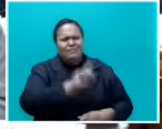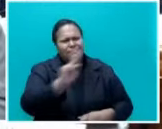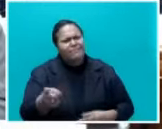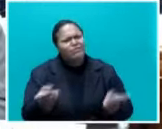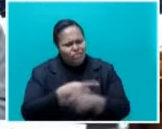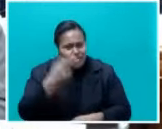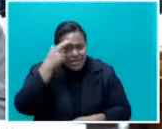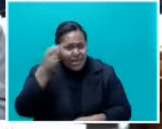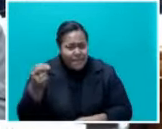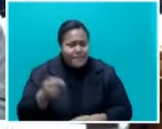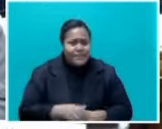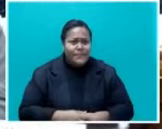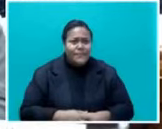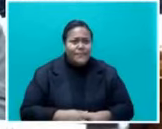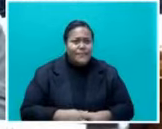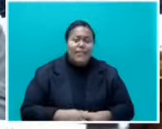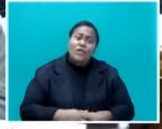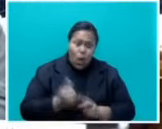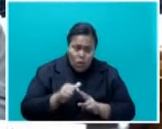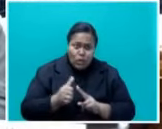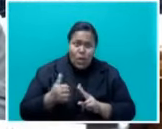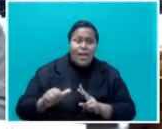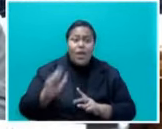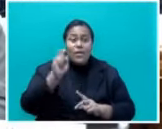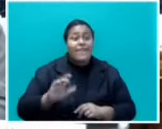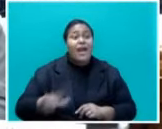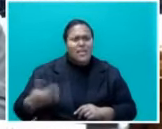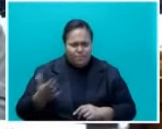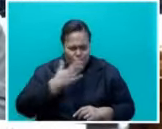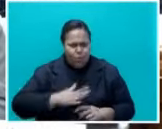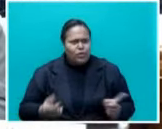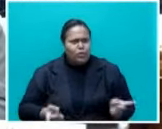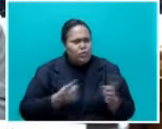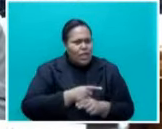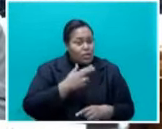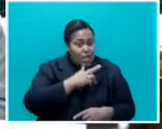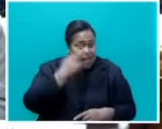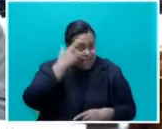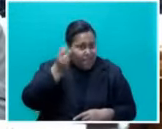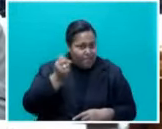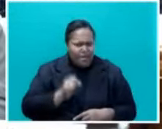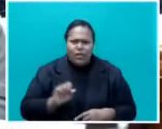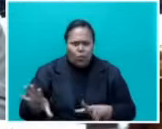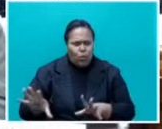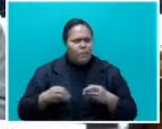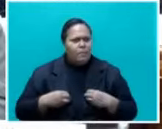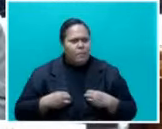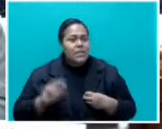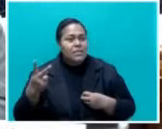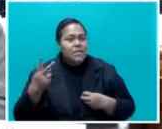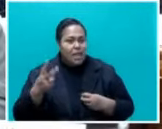also allowed under the law that if a husband wants to adopt the name of her wife, of his wife. They can do that. Some people do